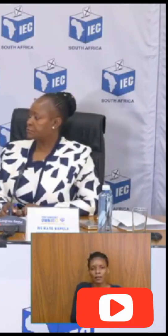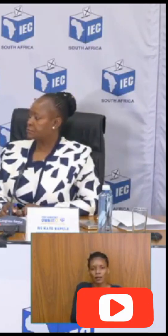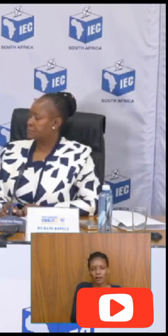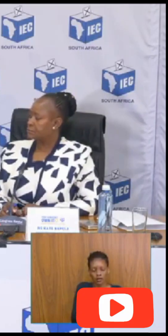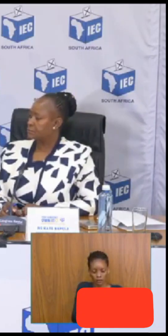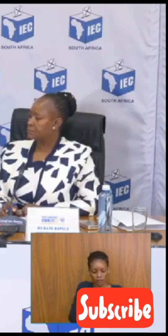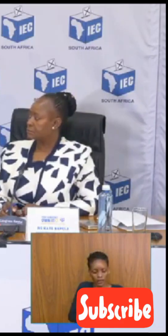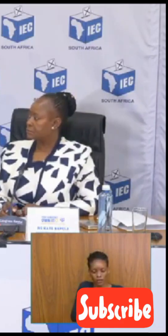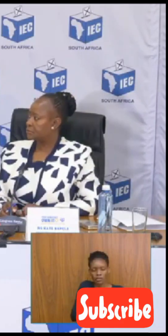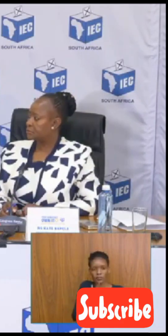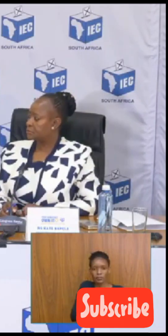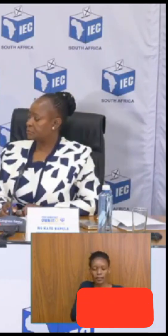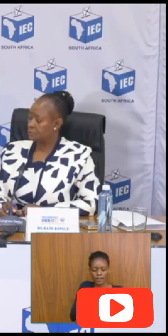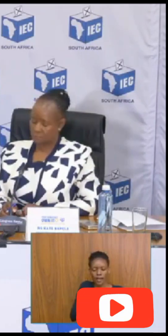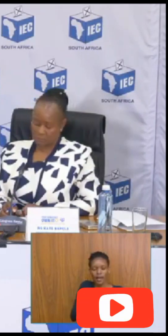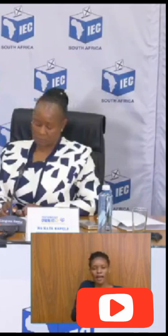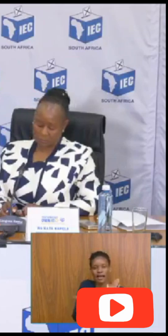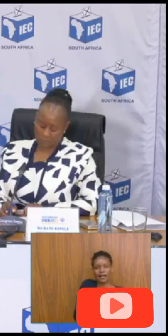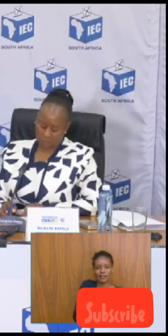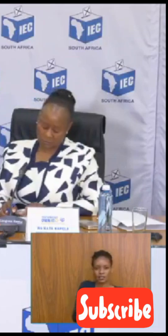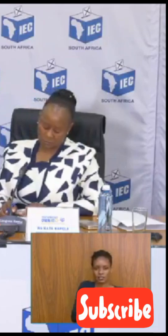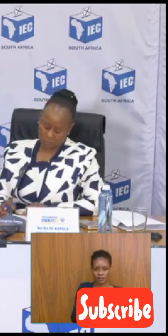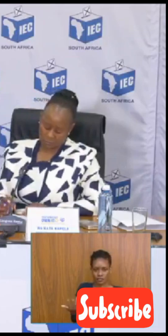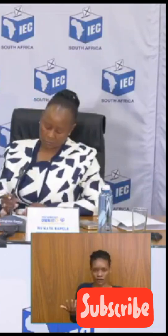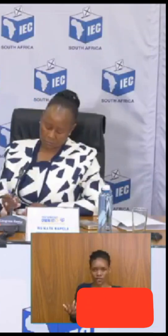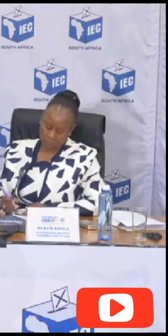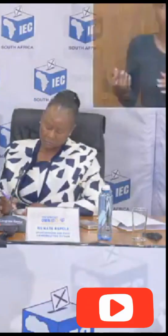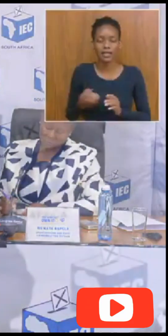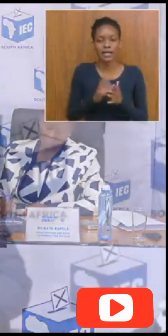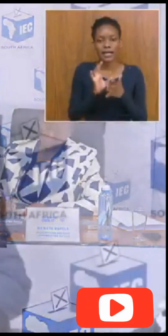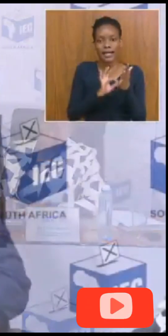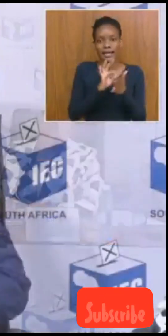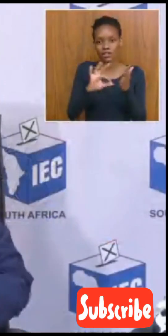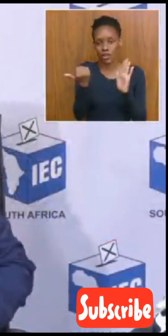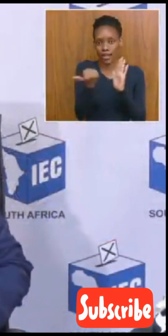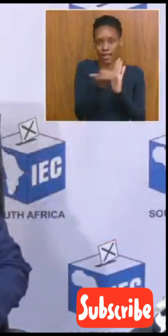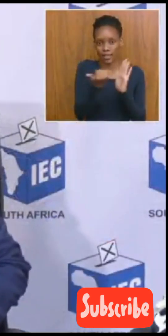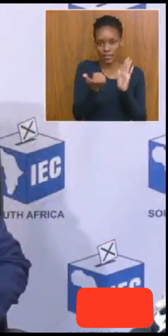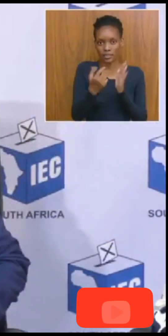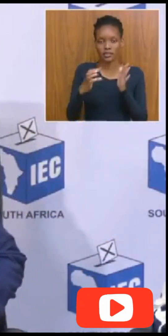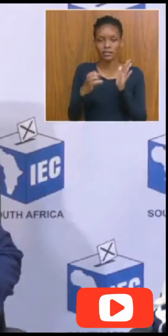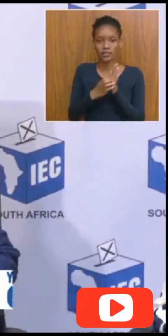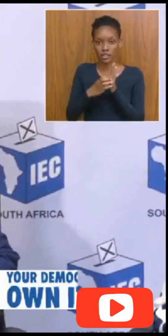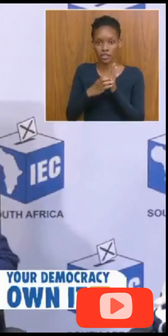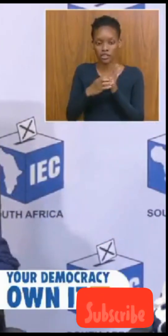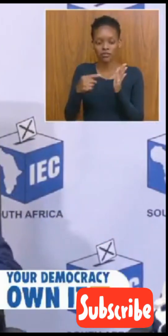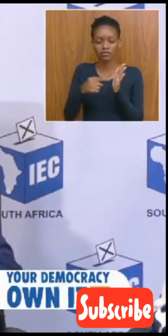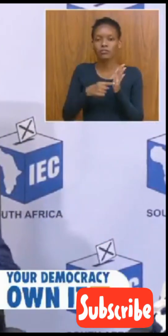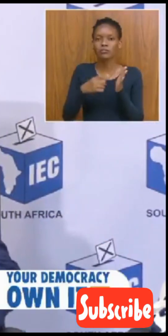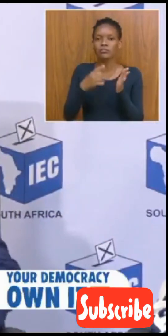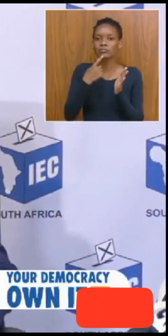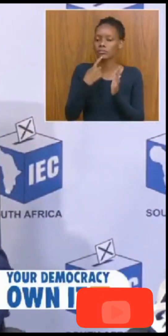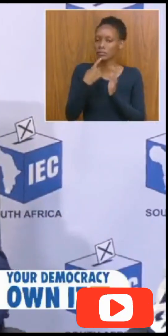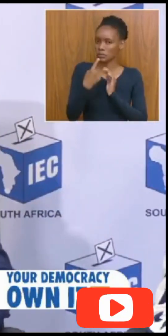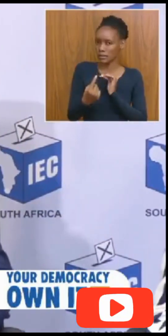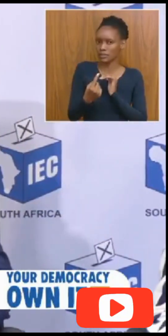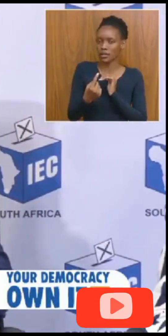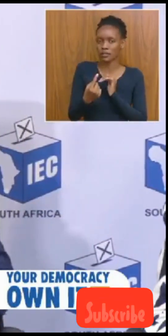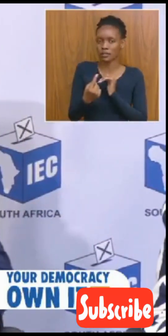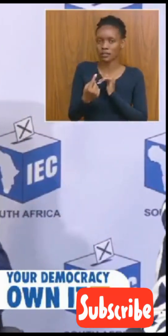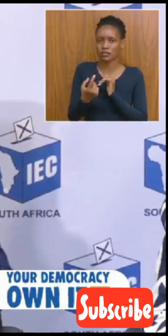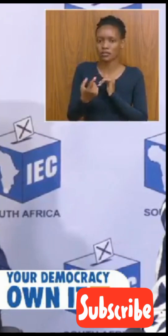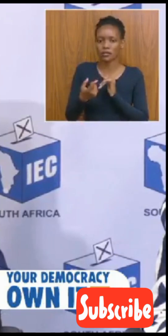paper. Section 68 of the Electoral Act gives the Commission